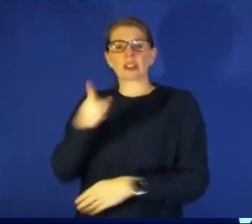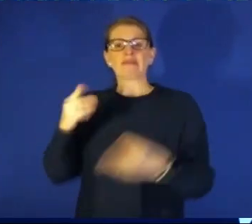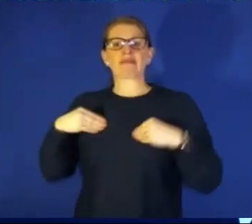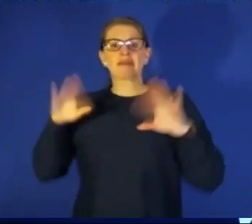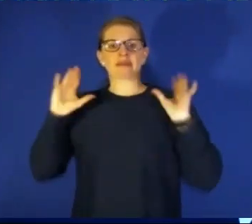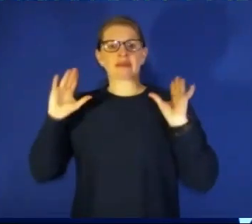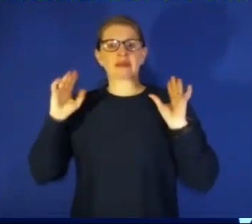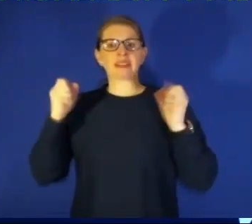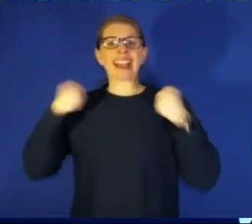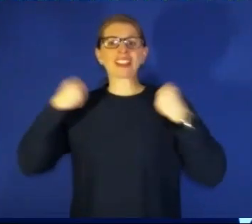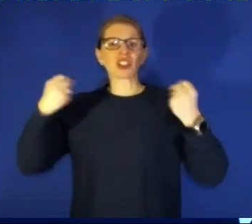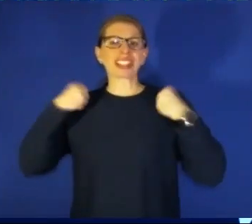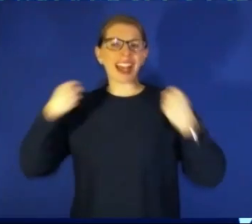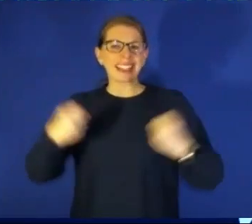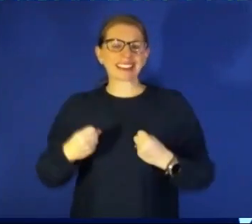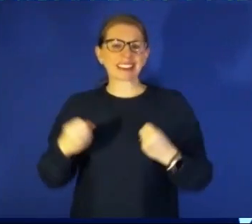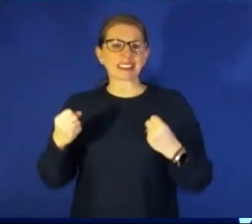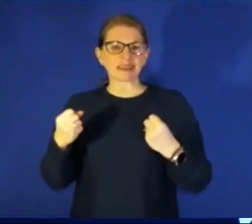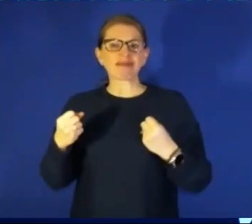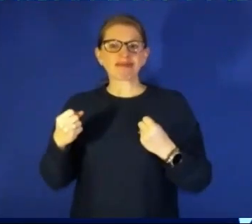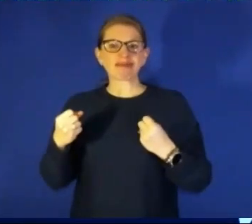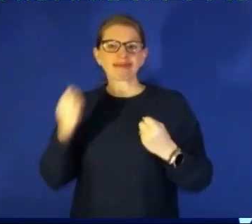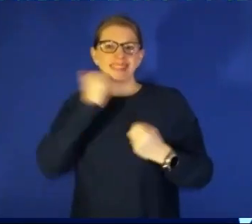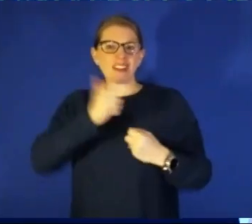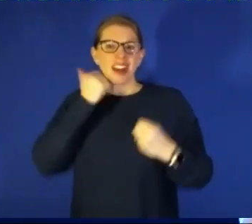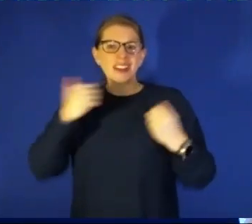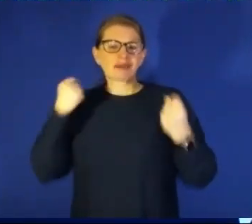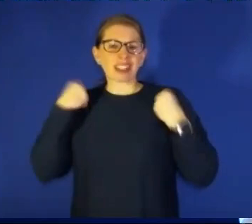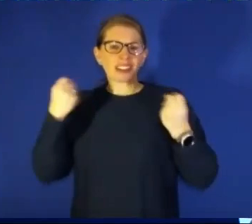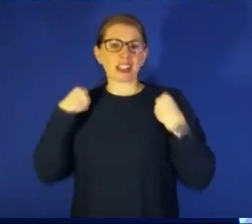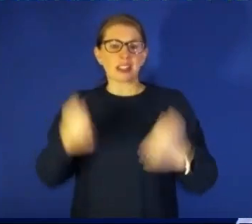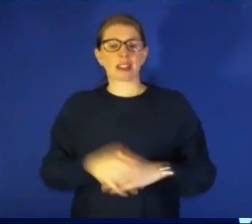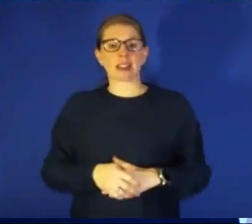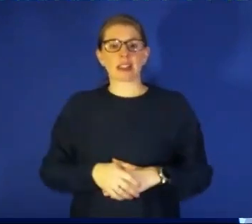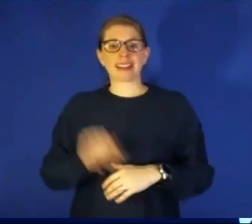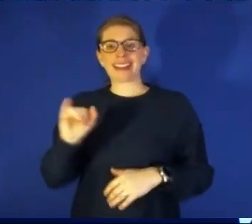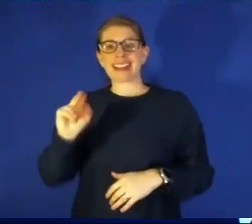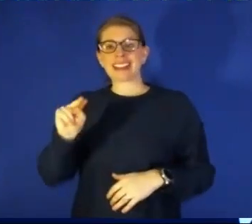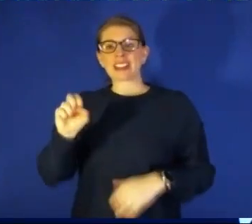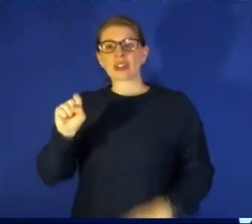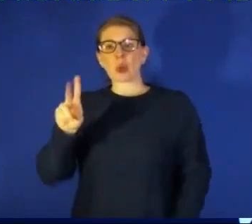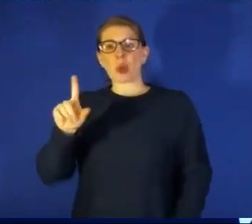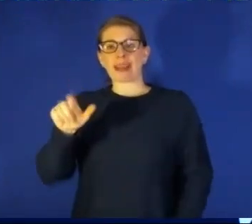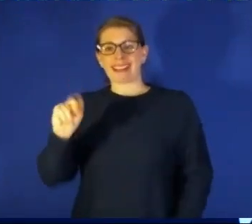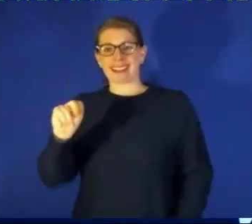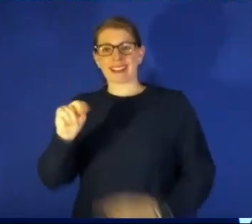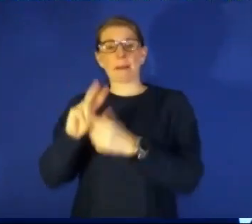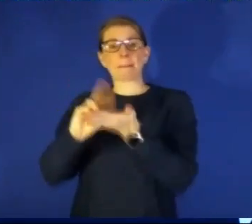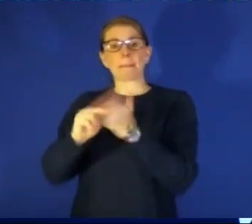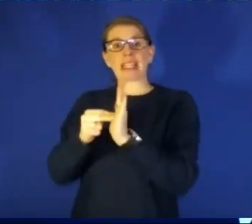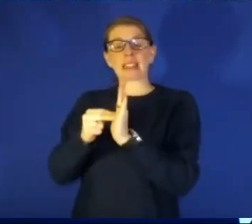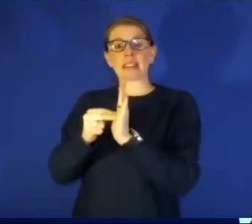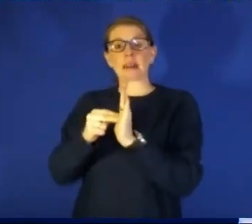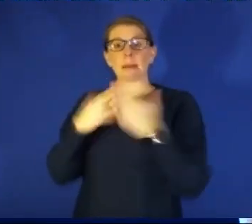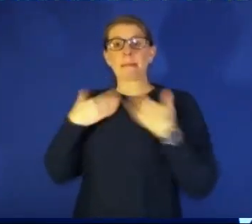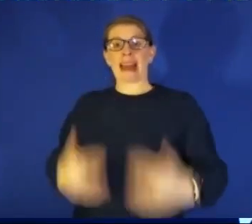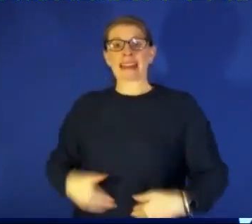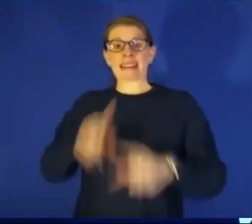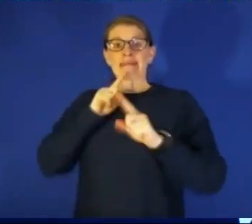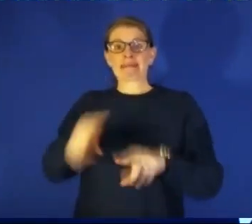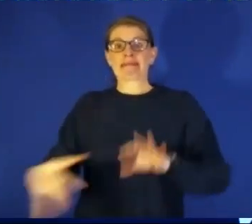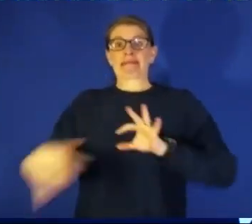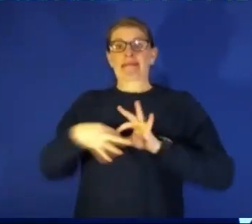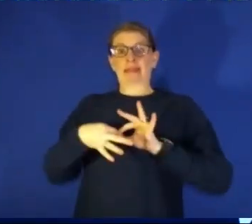exercise routine. Exercise and insulin sensitivity, how well you respond to the medications, are absolutely linked.